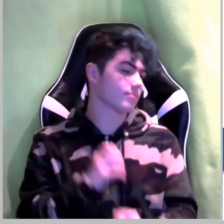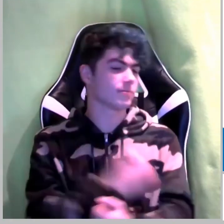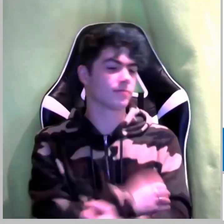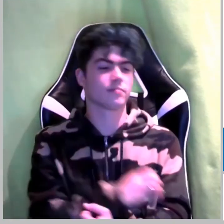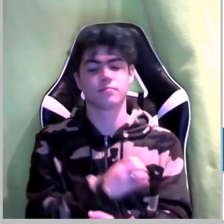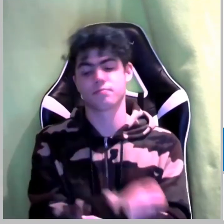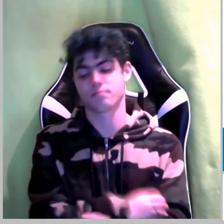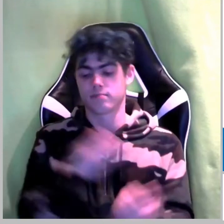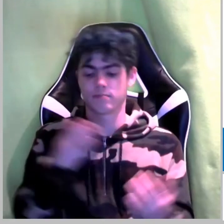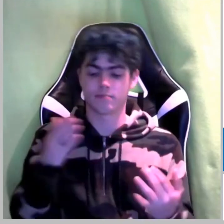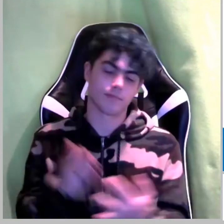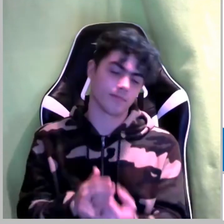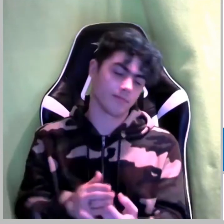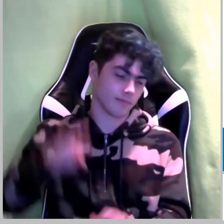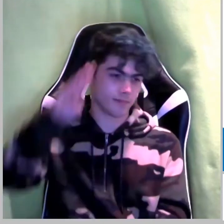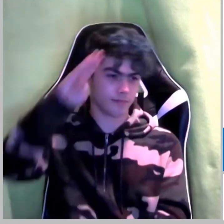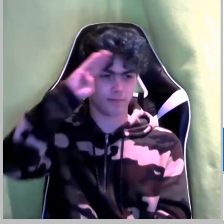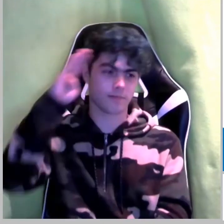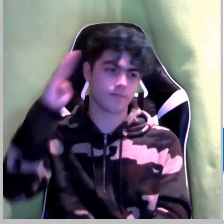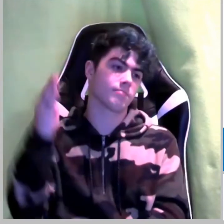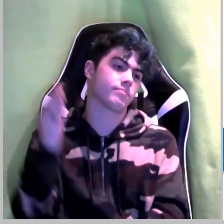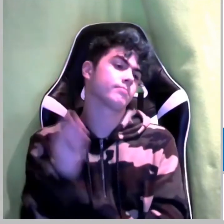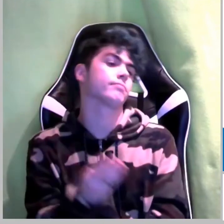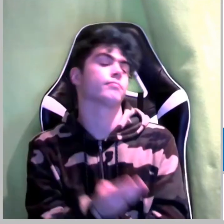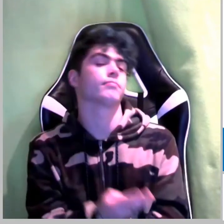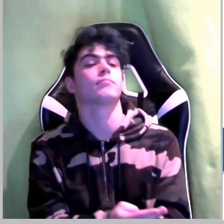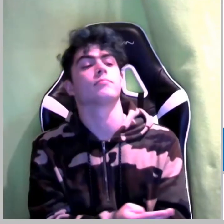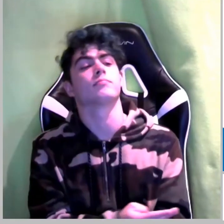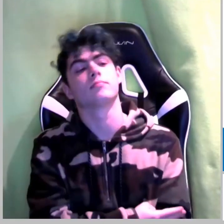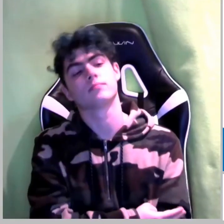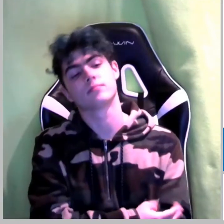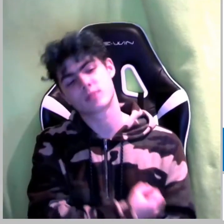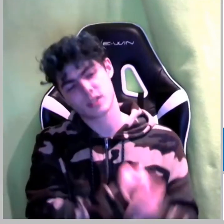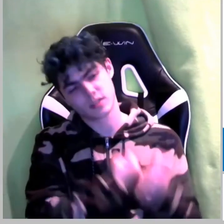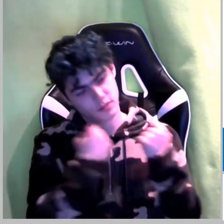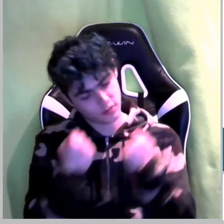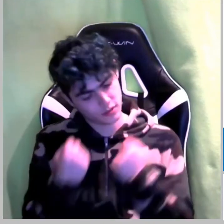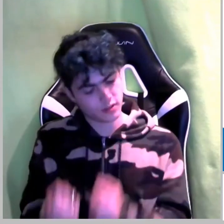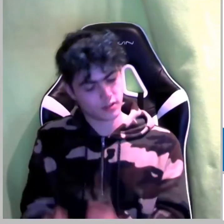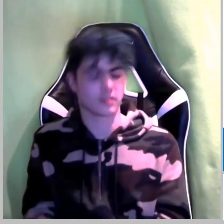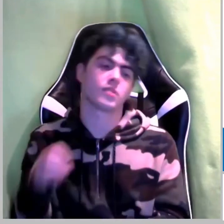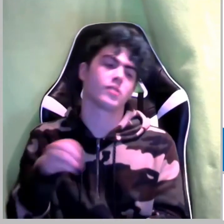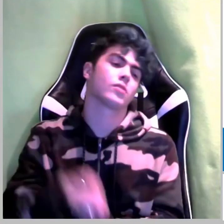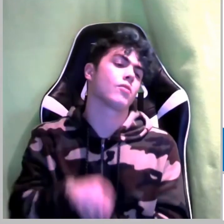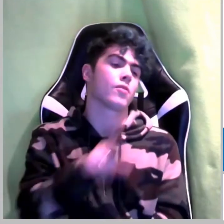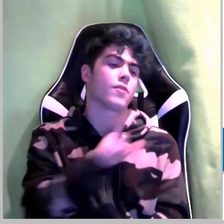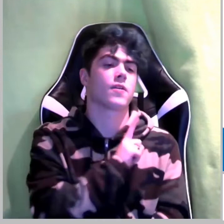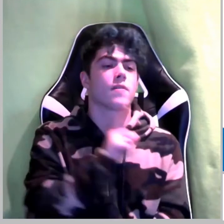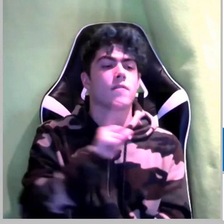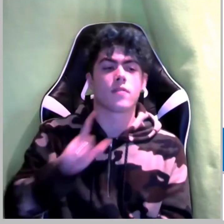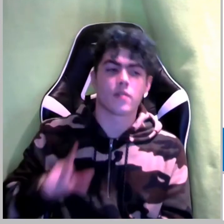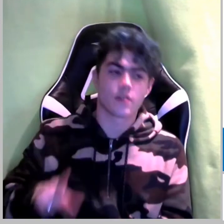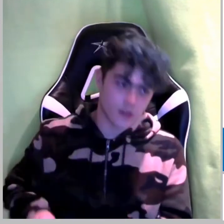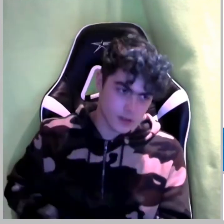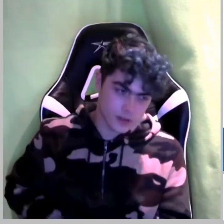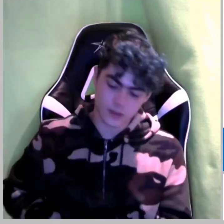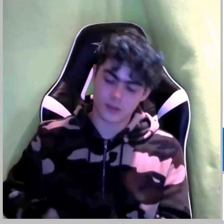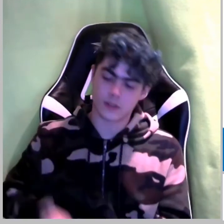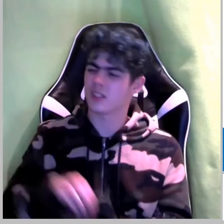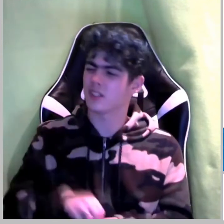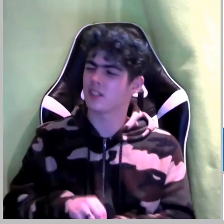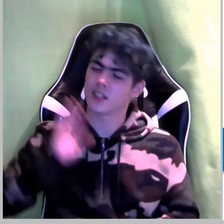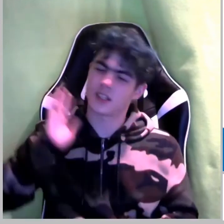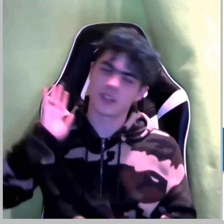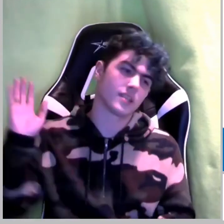through his beloved Son, and strong in the Lord of hosts